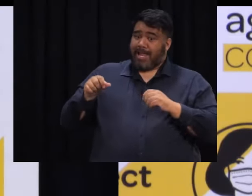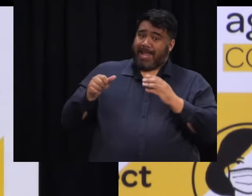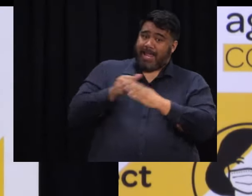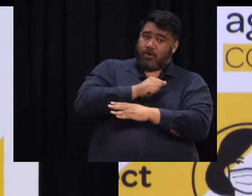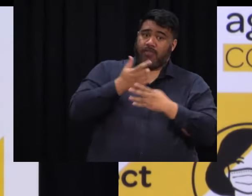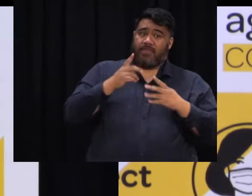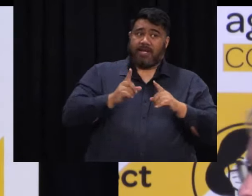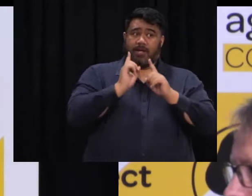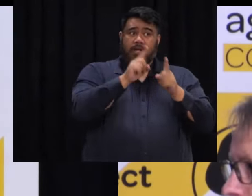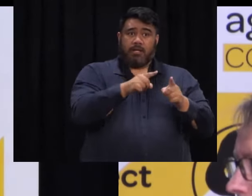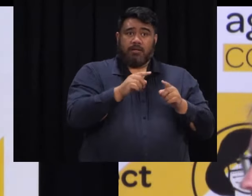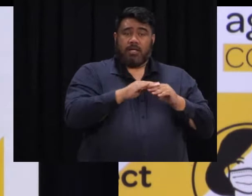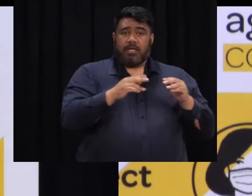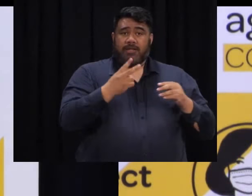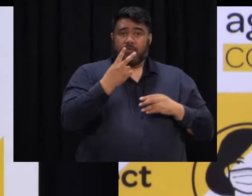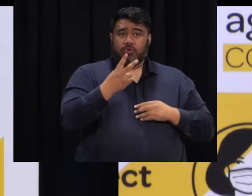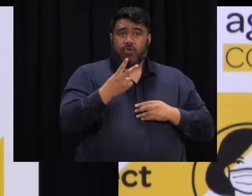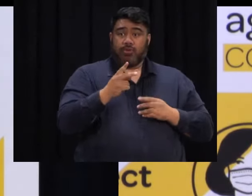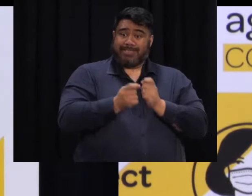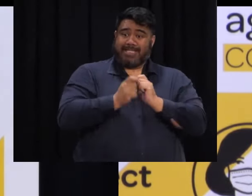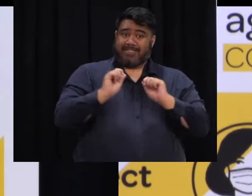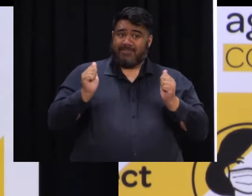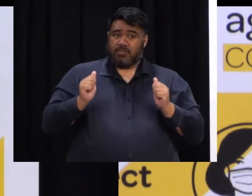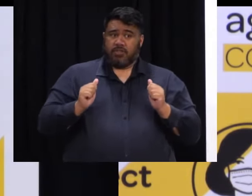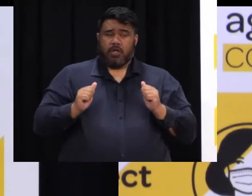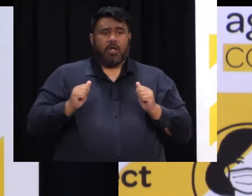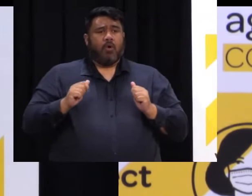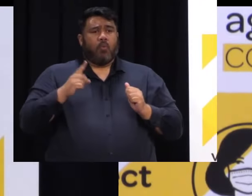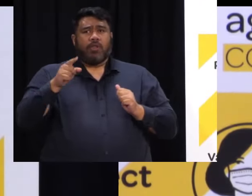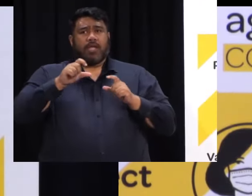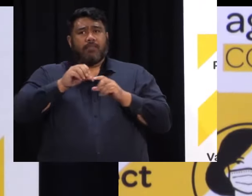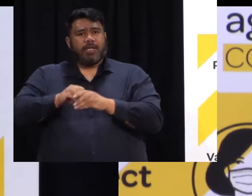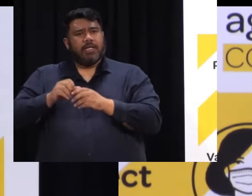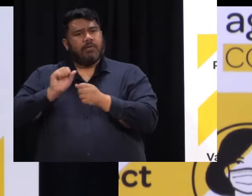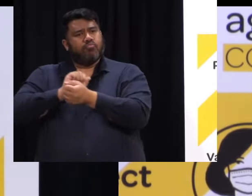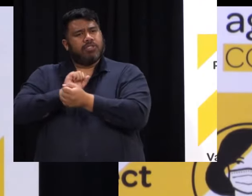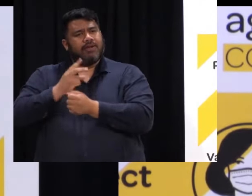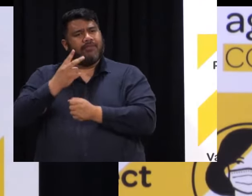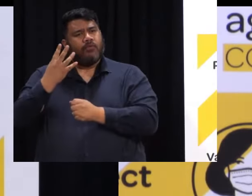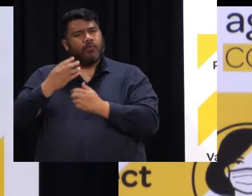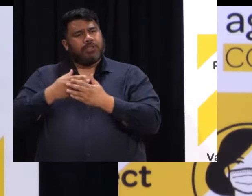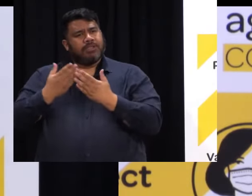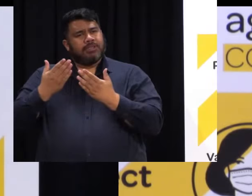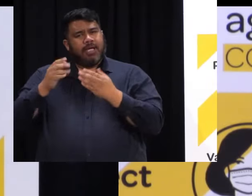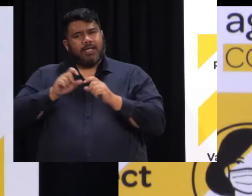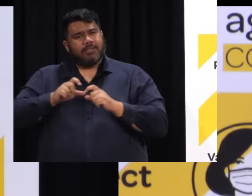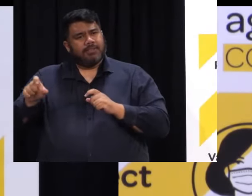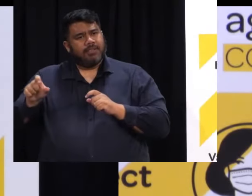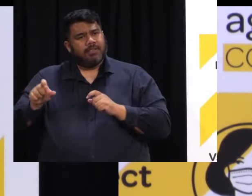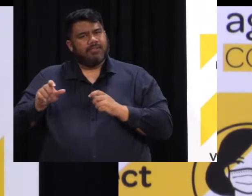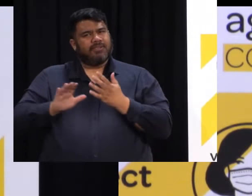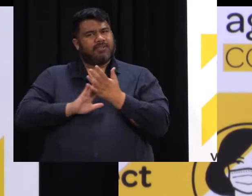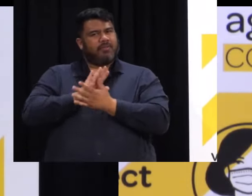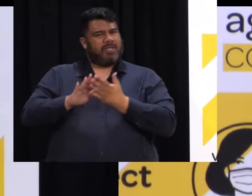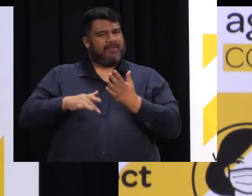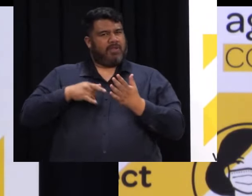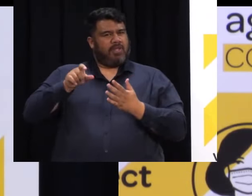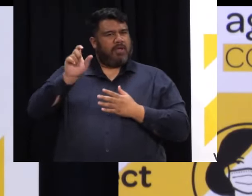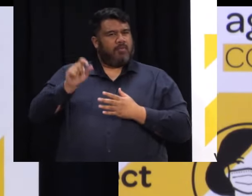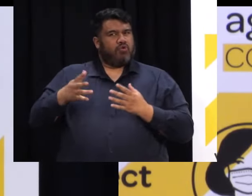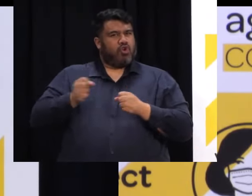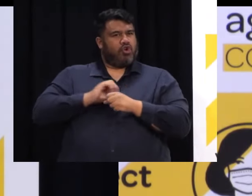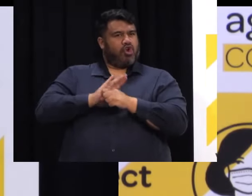been in prison for well over 14 days and there was no COVID in the remand prison. It's very clear that this person has become infected with COVID